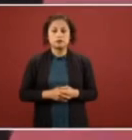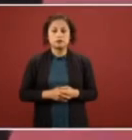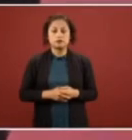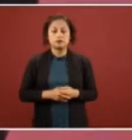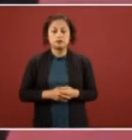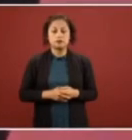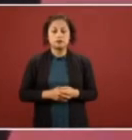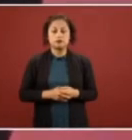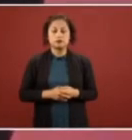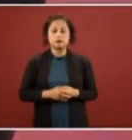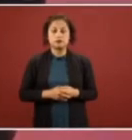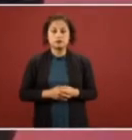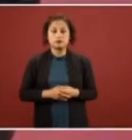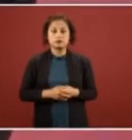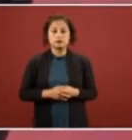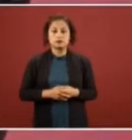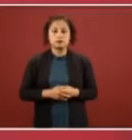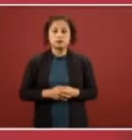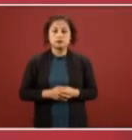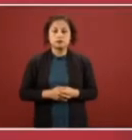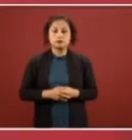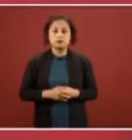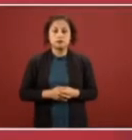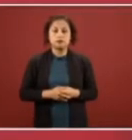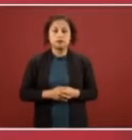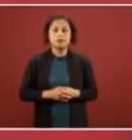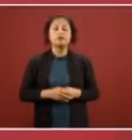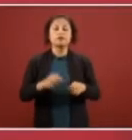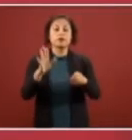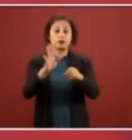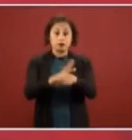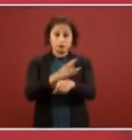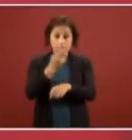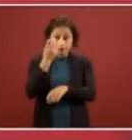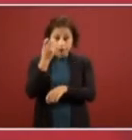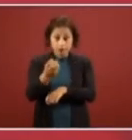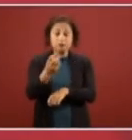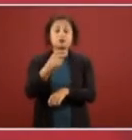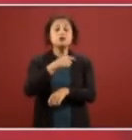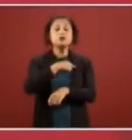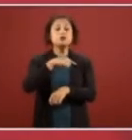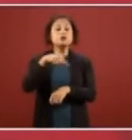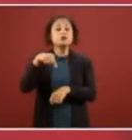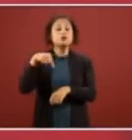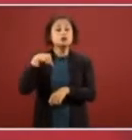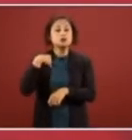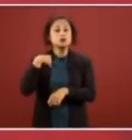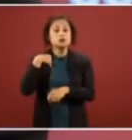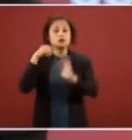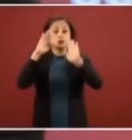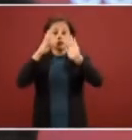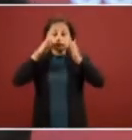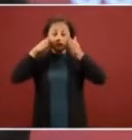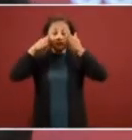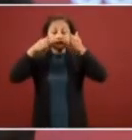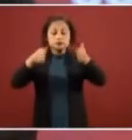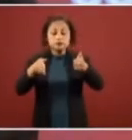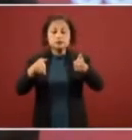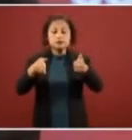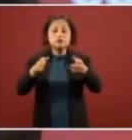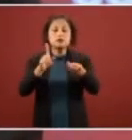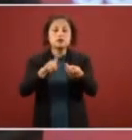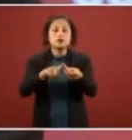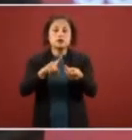Por eso también and for that reason estamos also dando atención especial we are giving special attention donde tenemos más where we